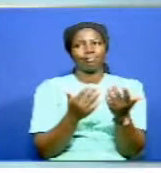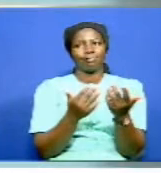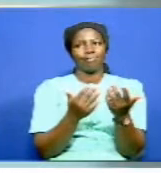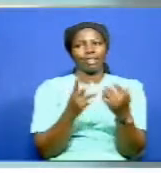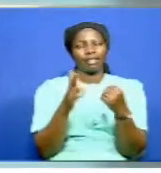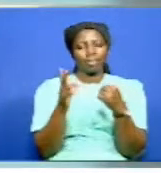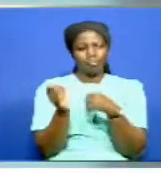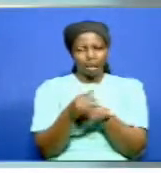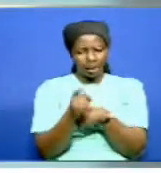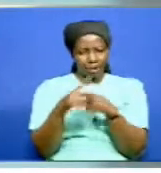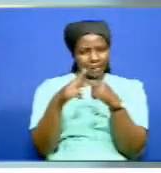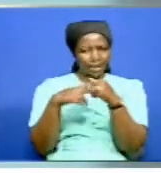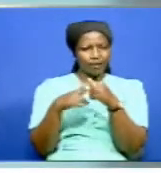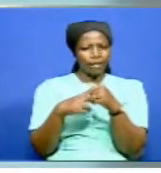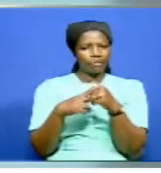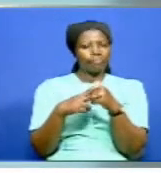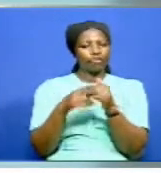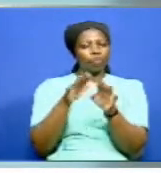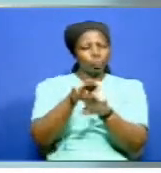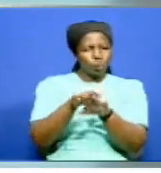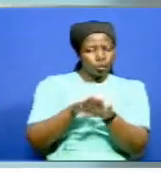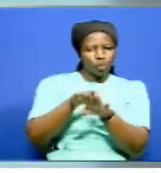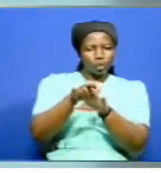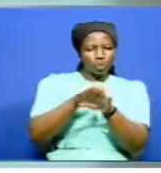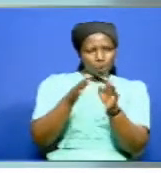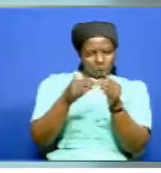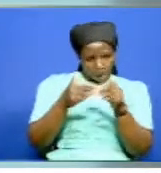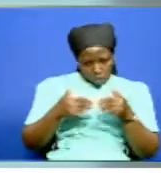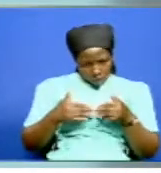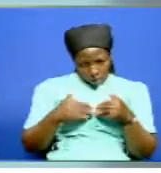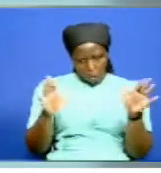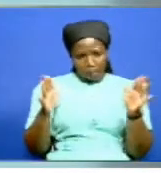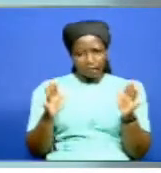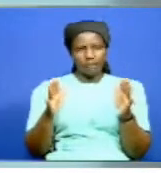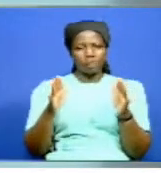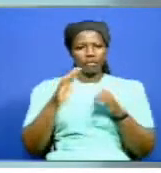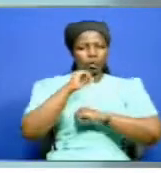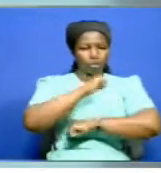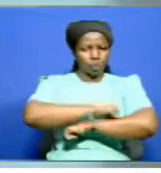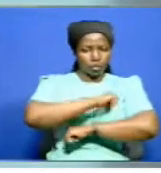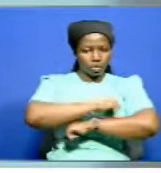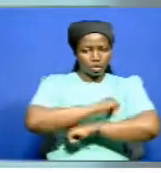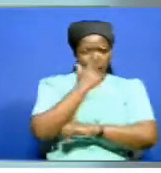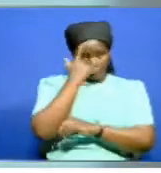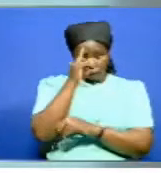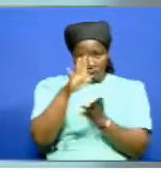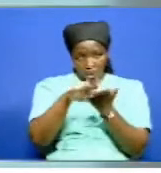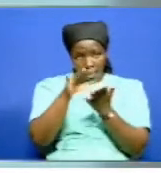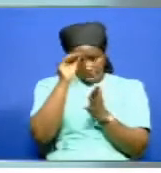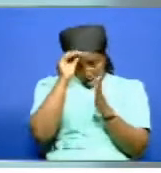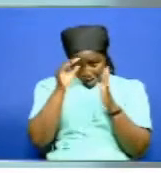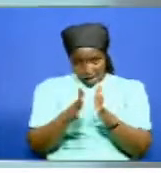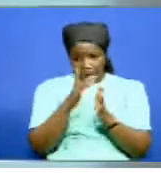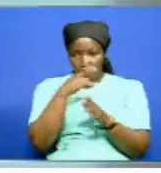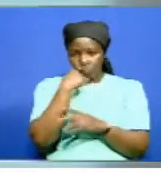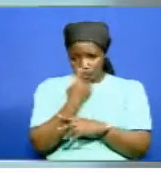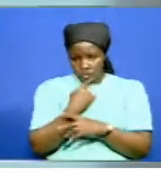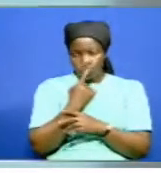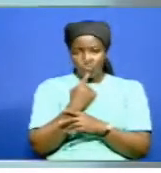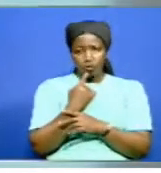7 months gradual reopening of schools for learners who are in